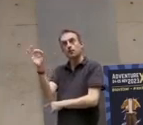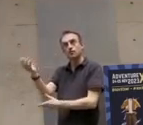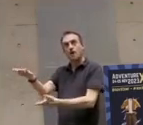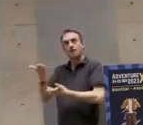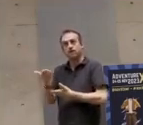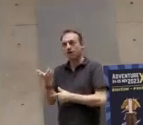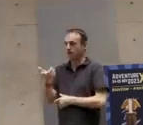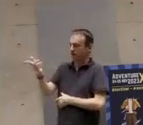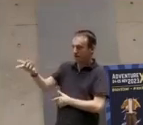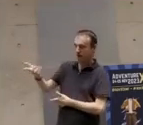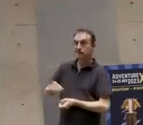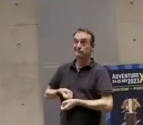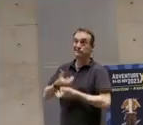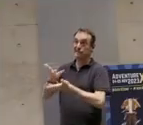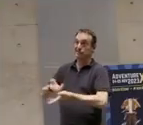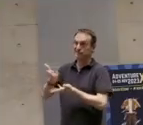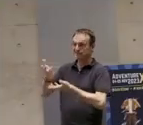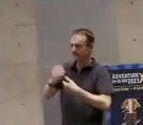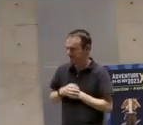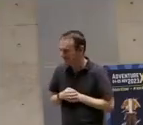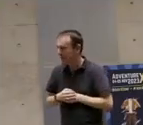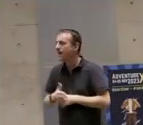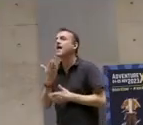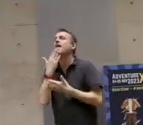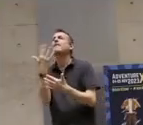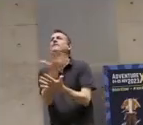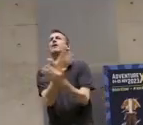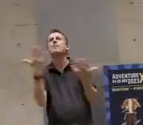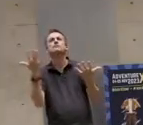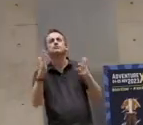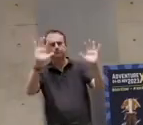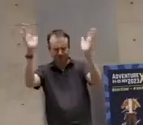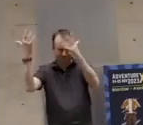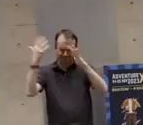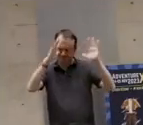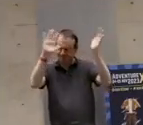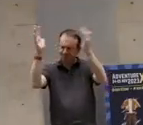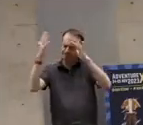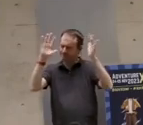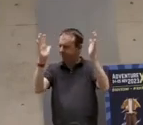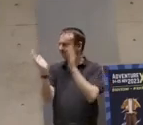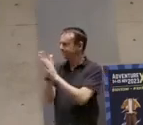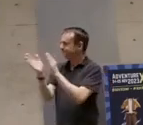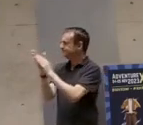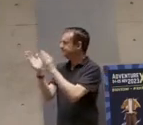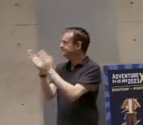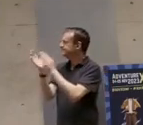So, well, thank you so much. Dave's hand went straight up.